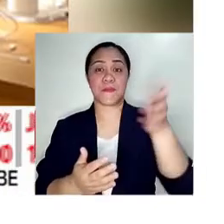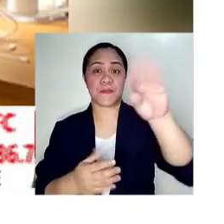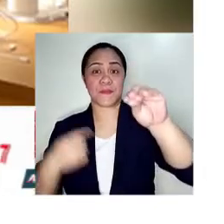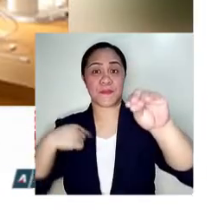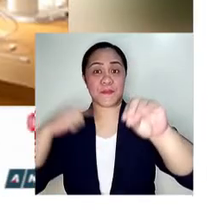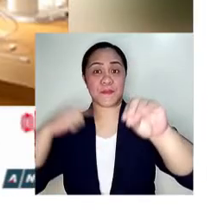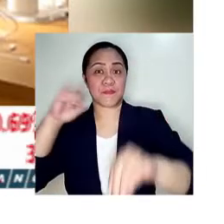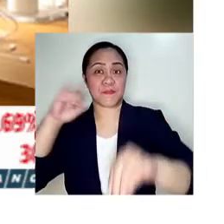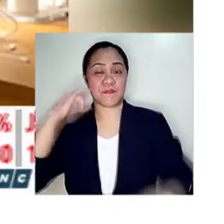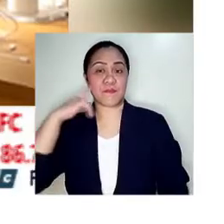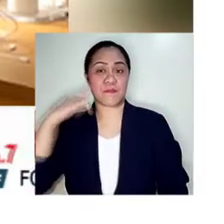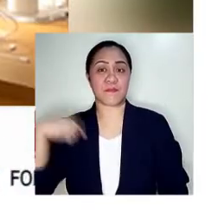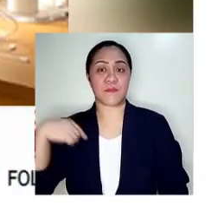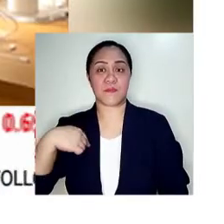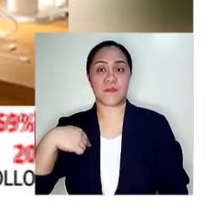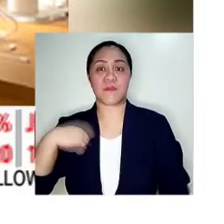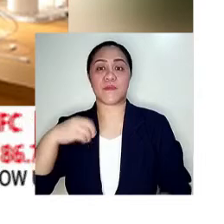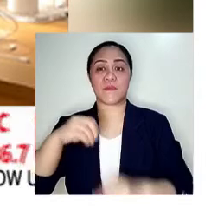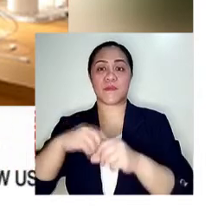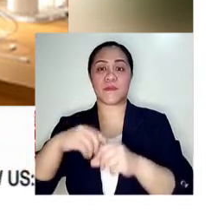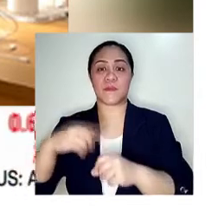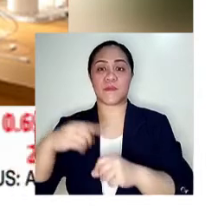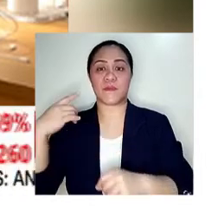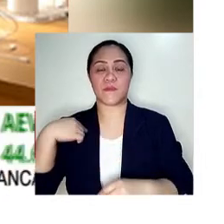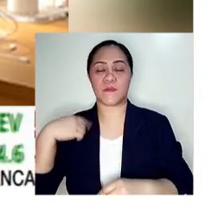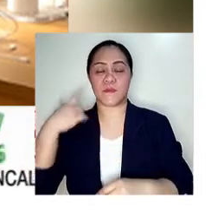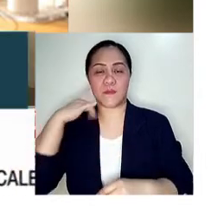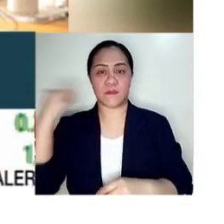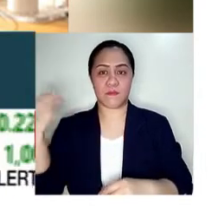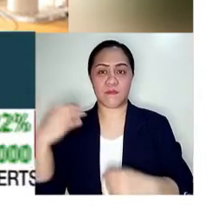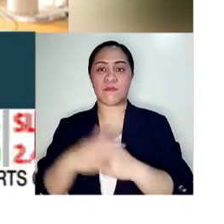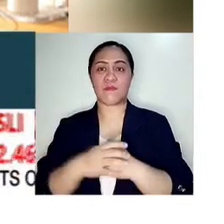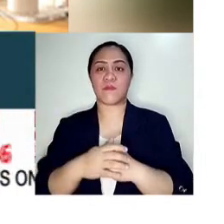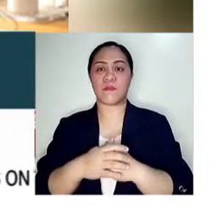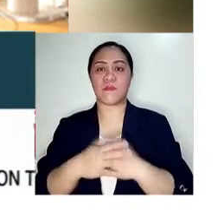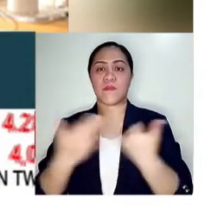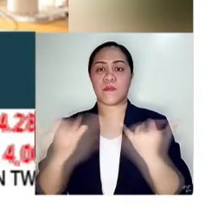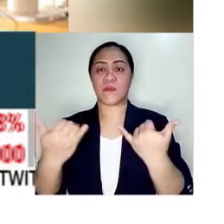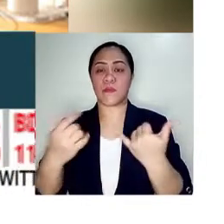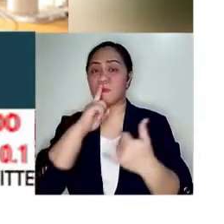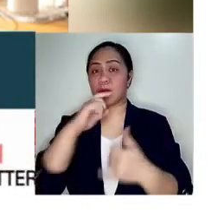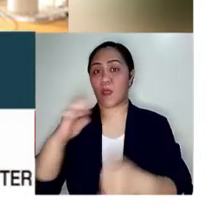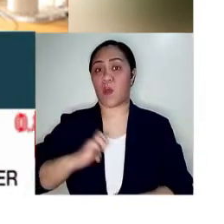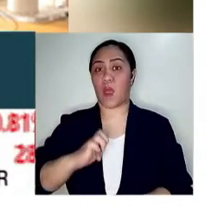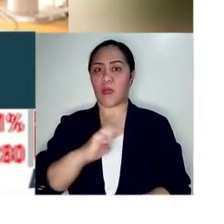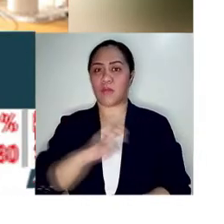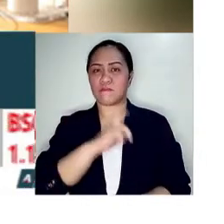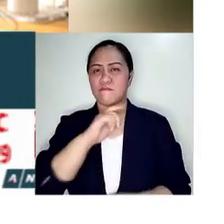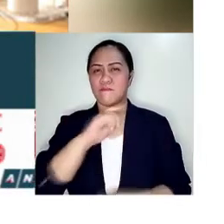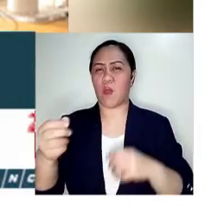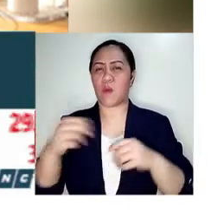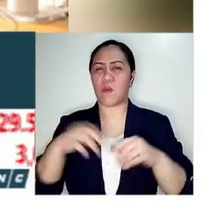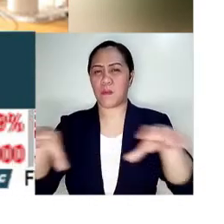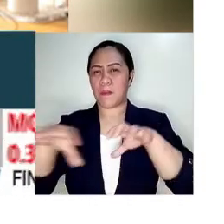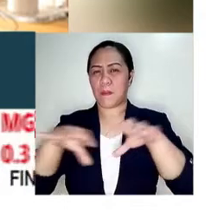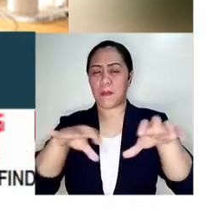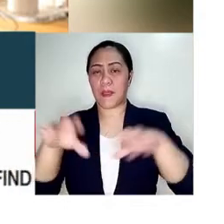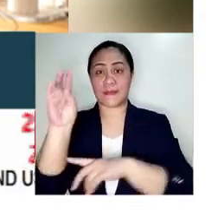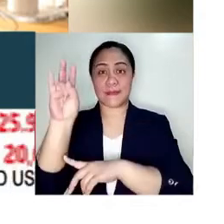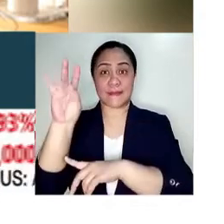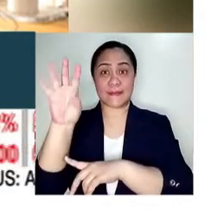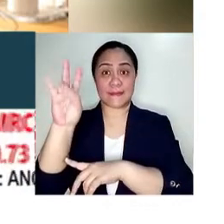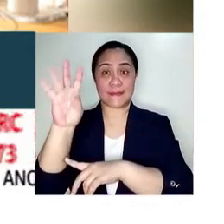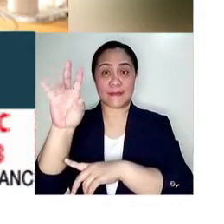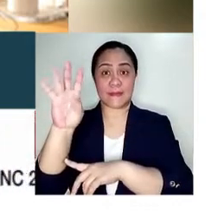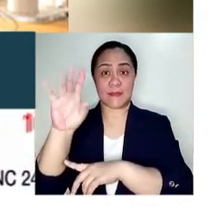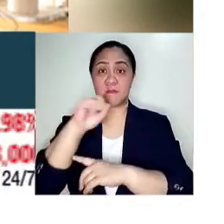yes, you're right. He did so much work right away with a flurry of executive actions, 17 to be exact. You saw a bit of a glimpse of that,